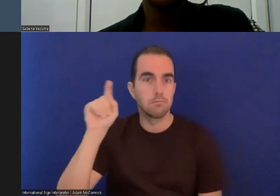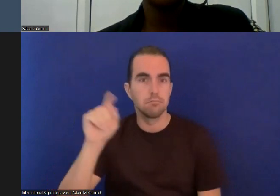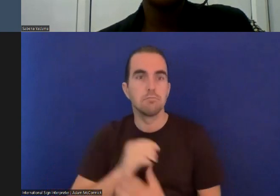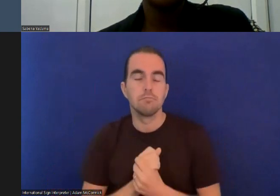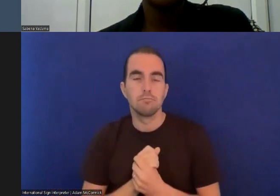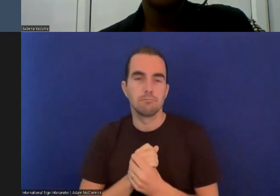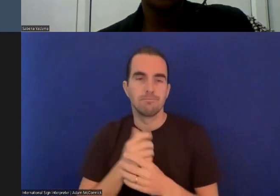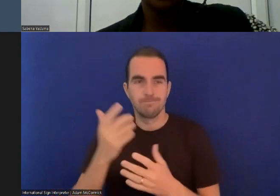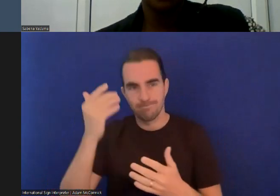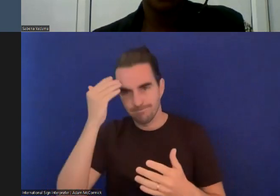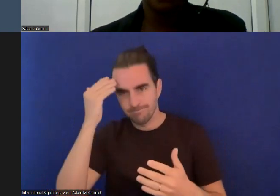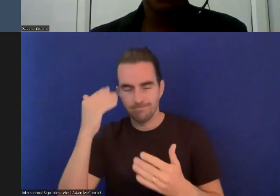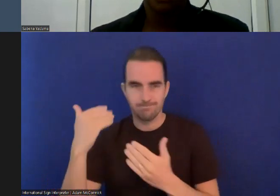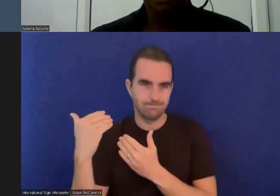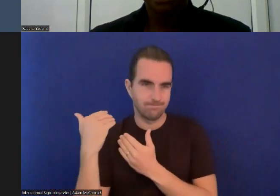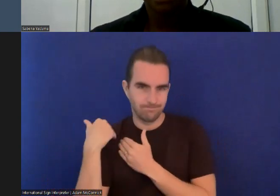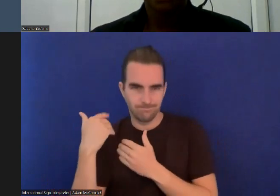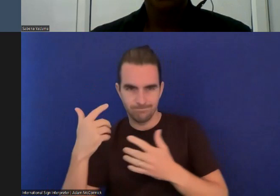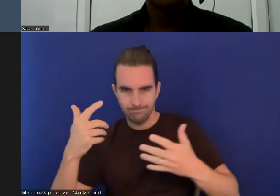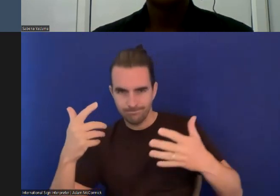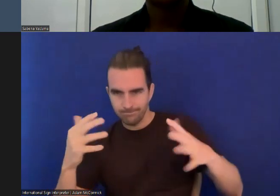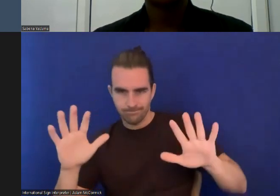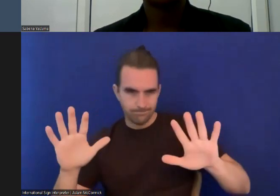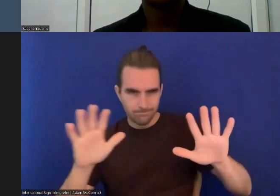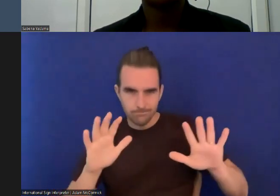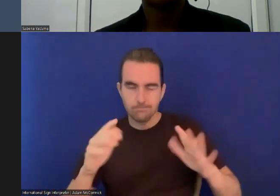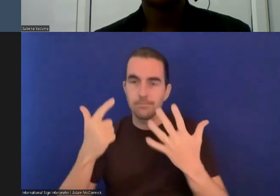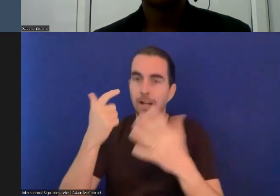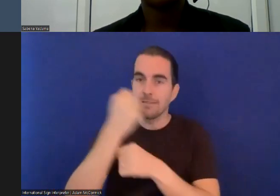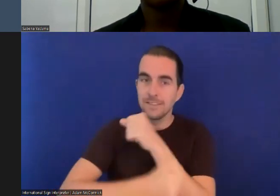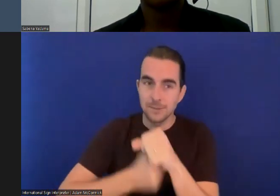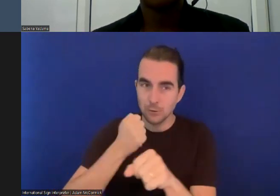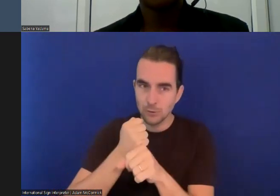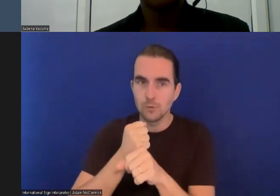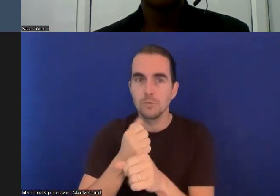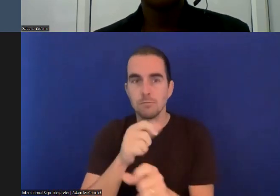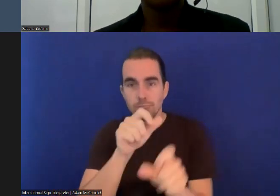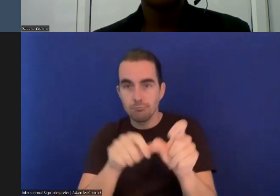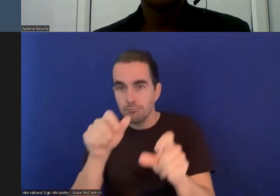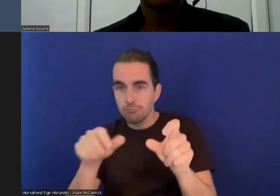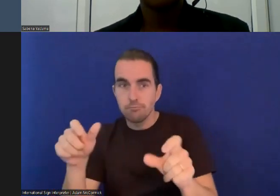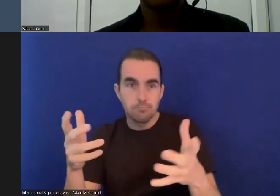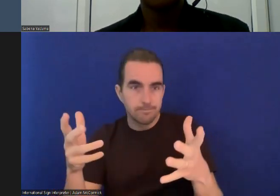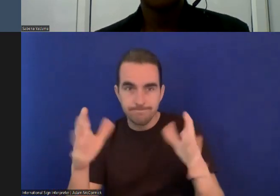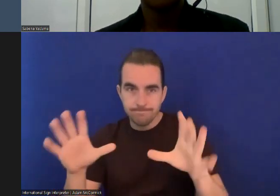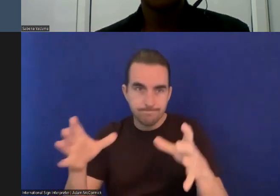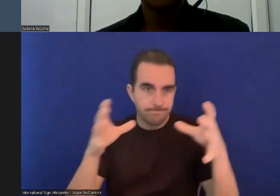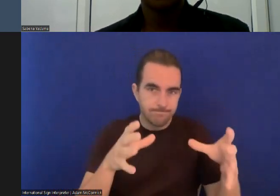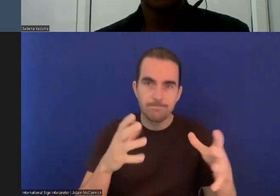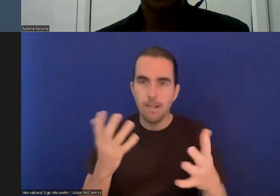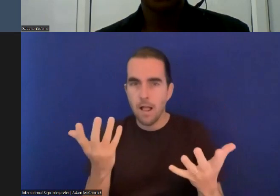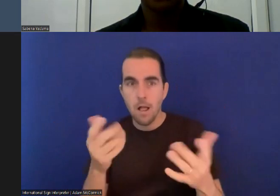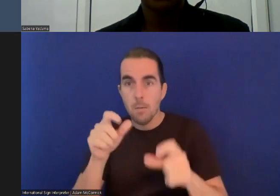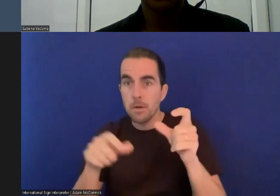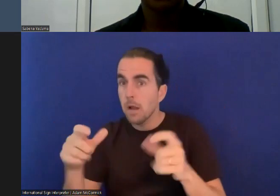accountability systems. She also has core knowledge of multi-donor and multi-sector